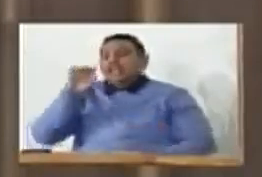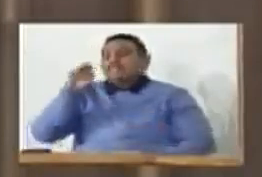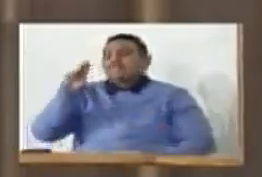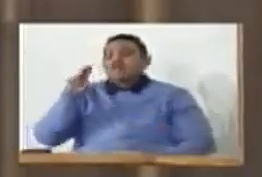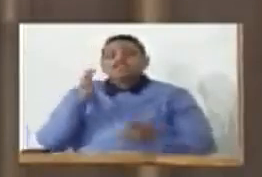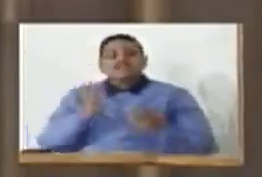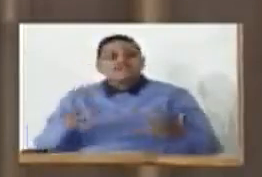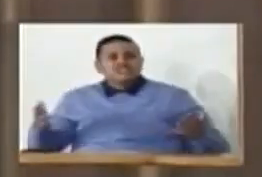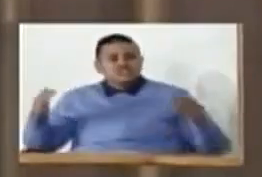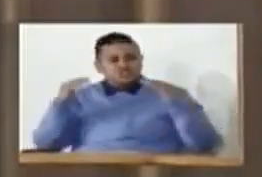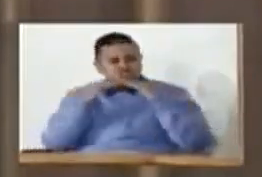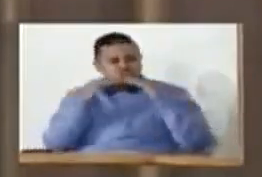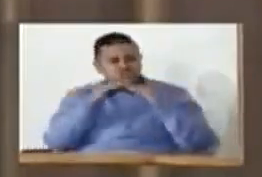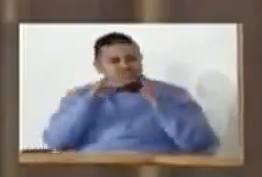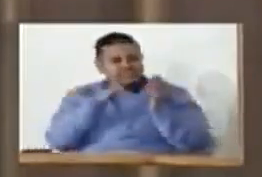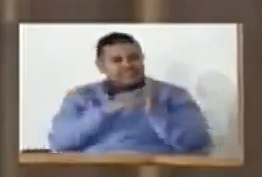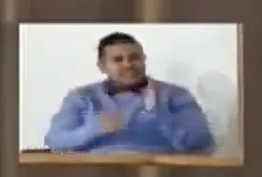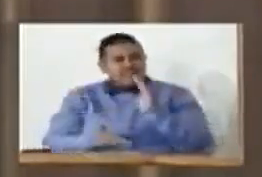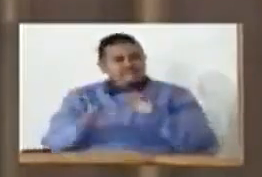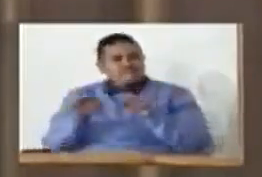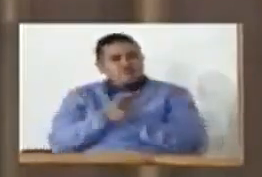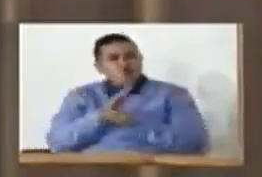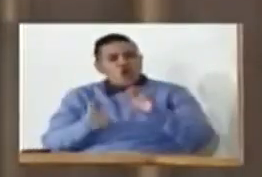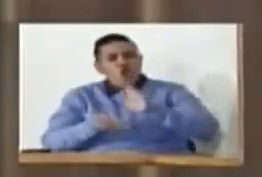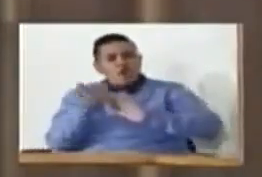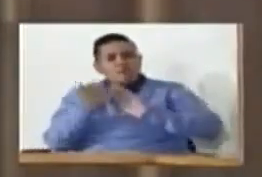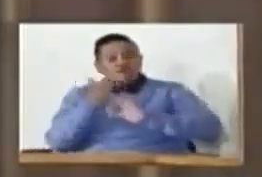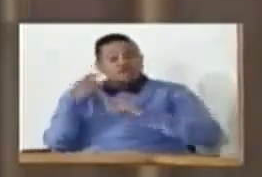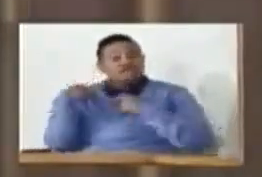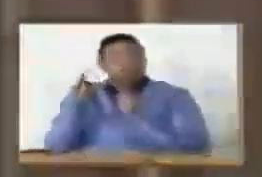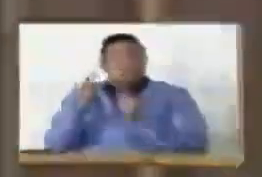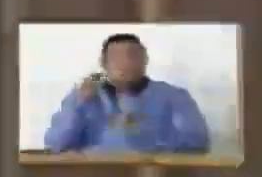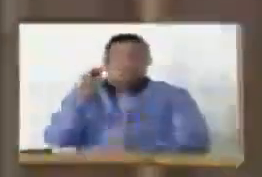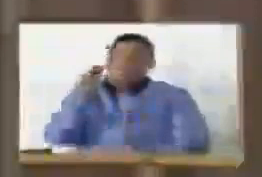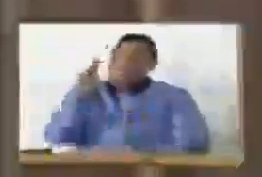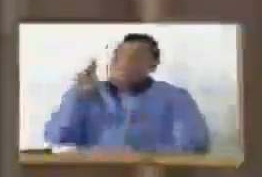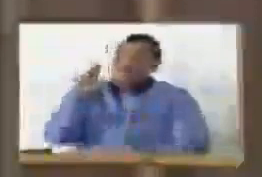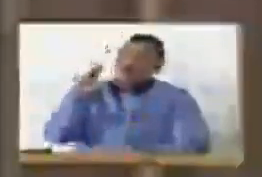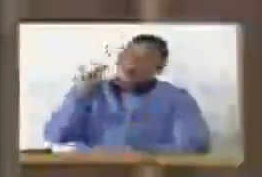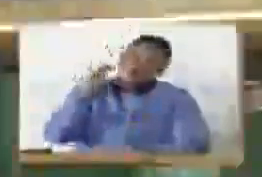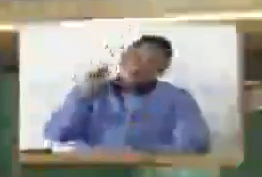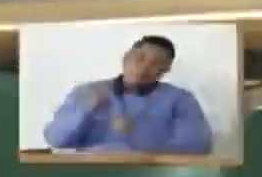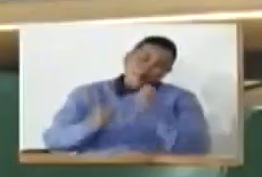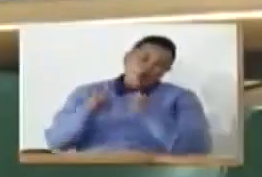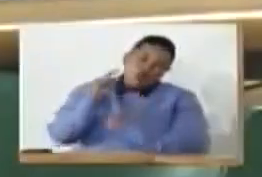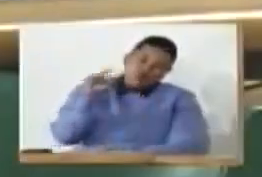centers, fully operational as at March 2020.